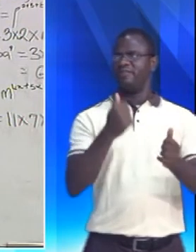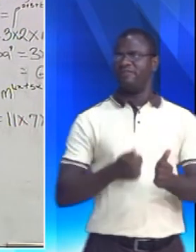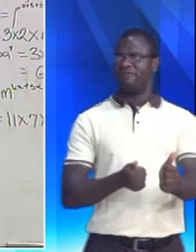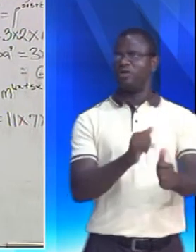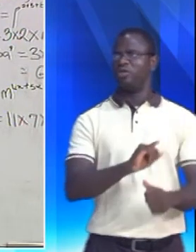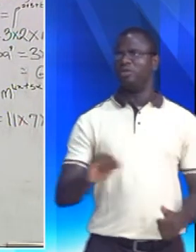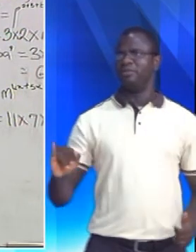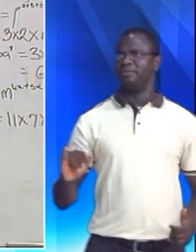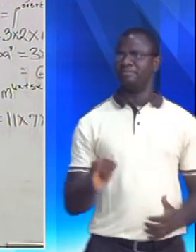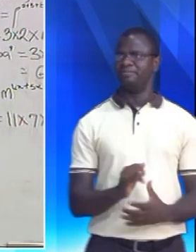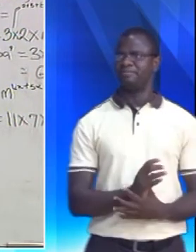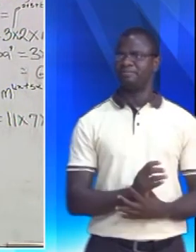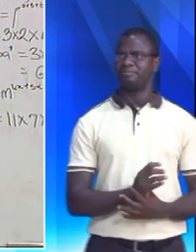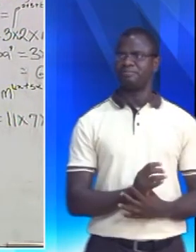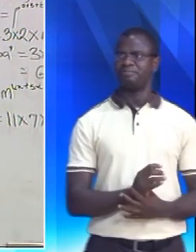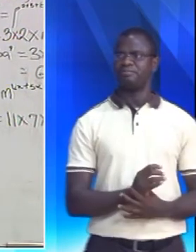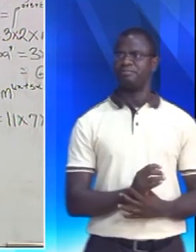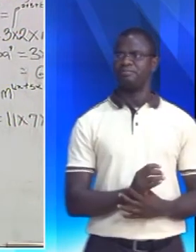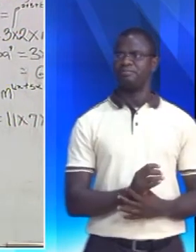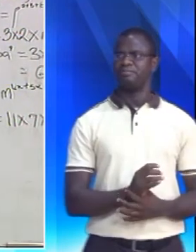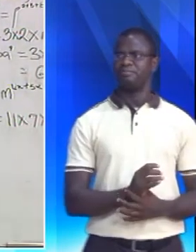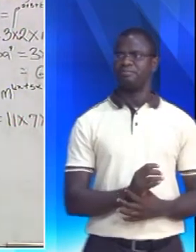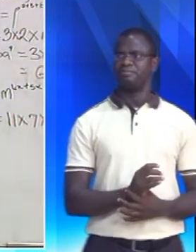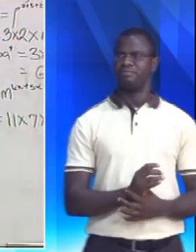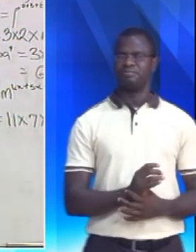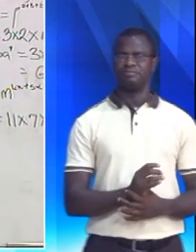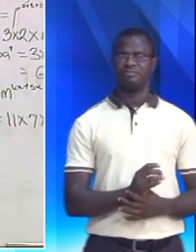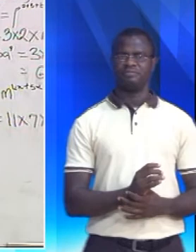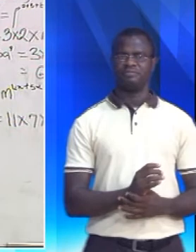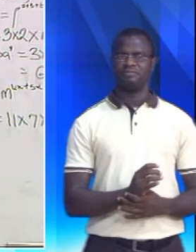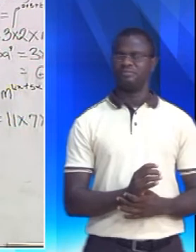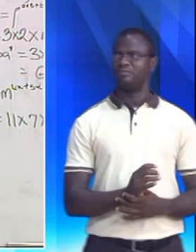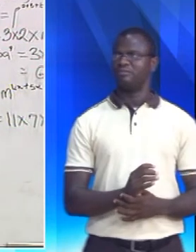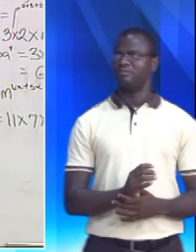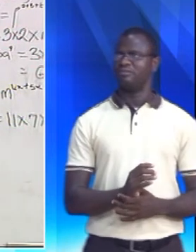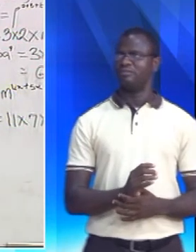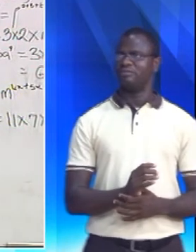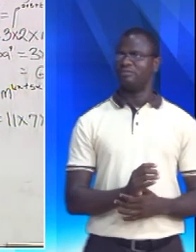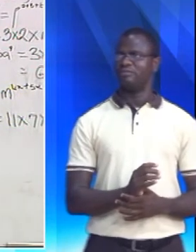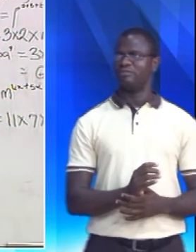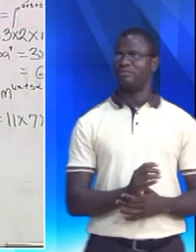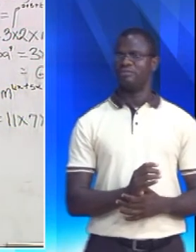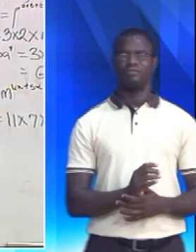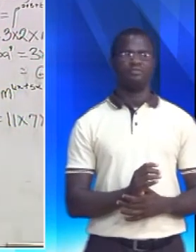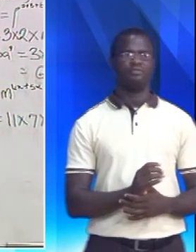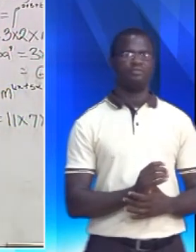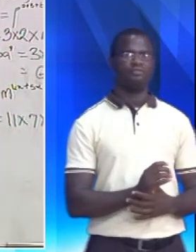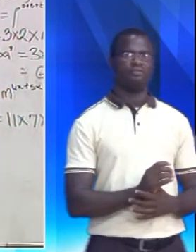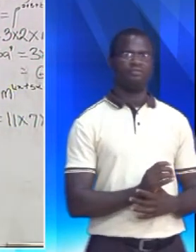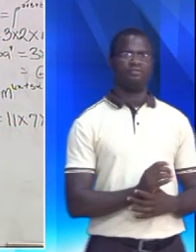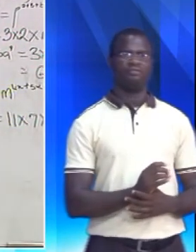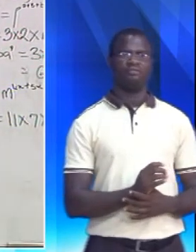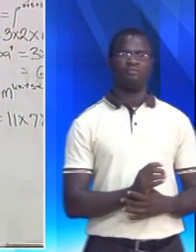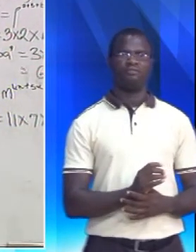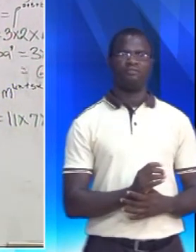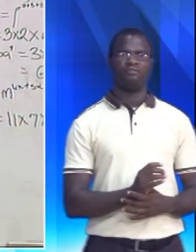so viewers at home, let us not be confused with this. Sometimes you see evaluate the following. Sometimes we see what? Simplify.